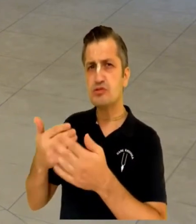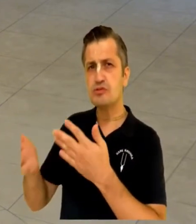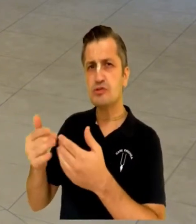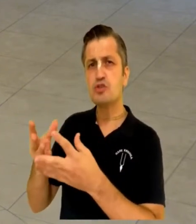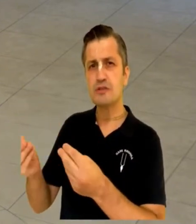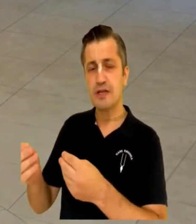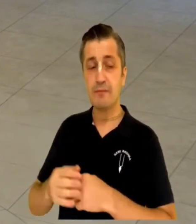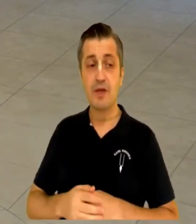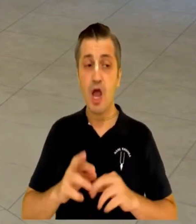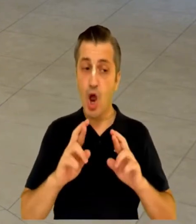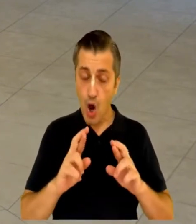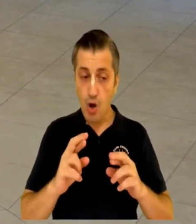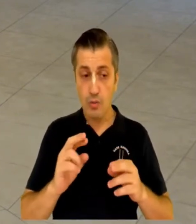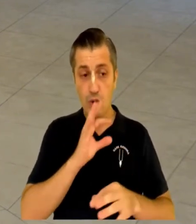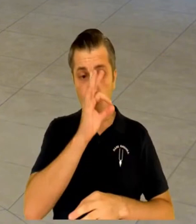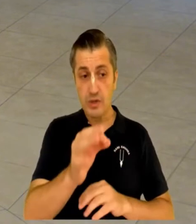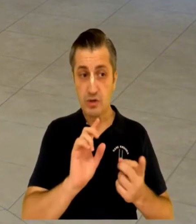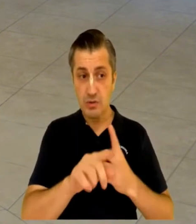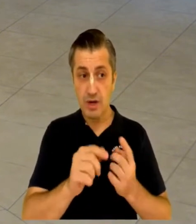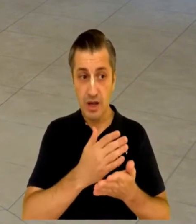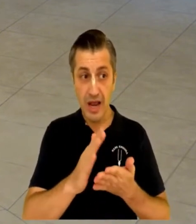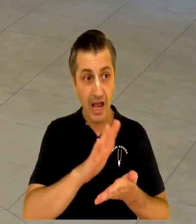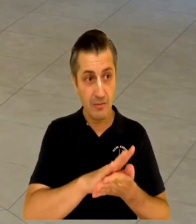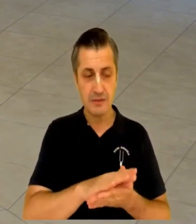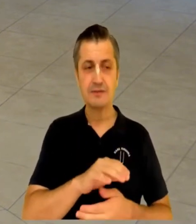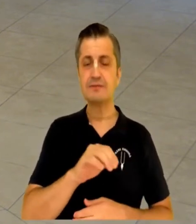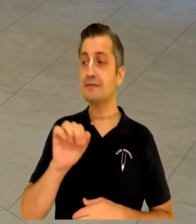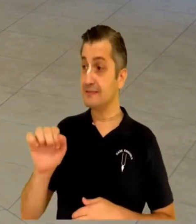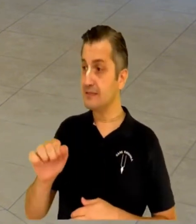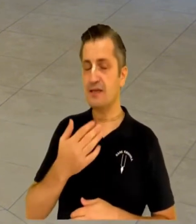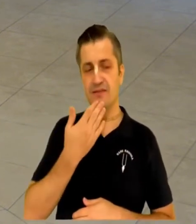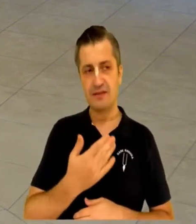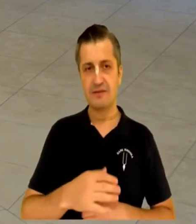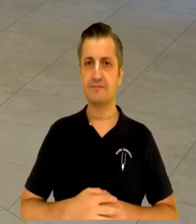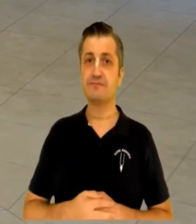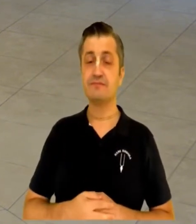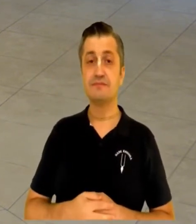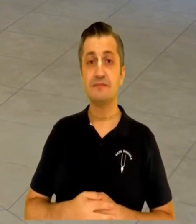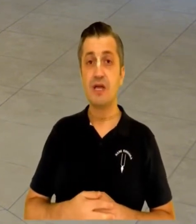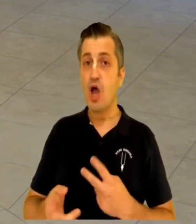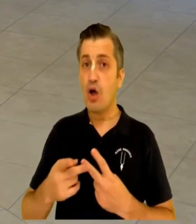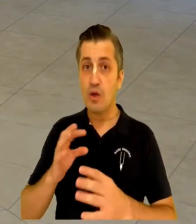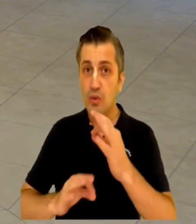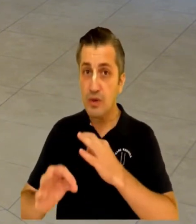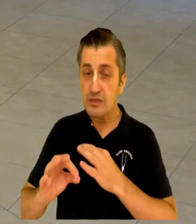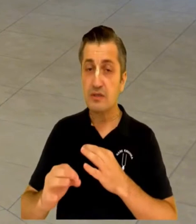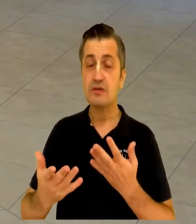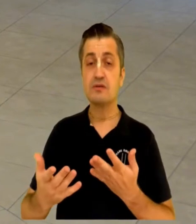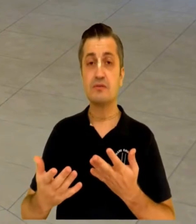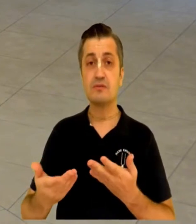question. Okay, thank you. Any other questions, points, comments?